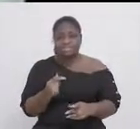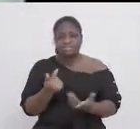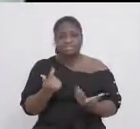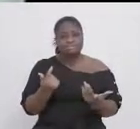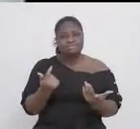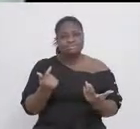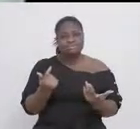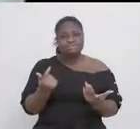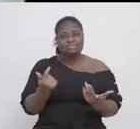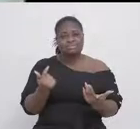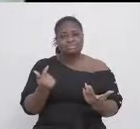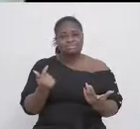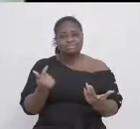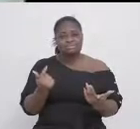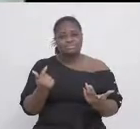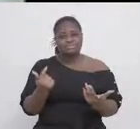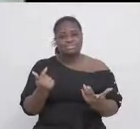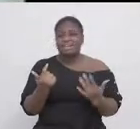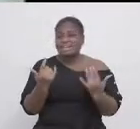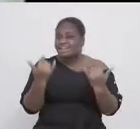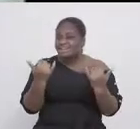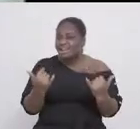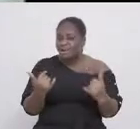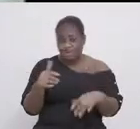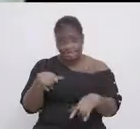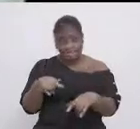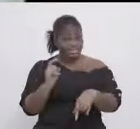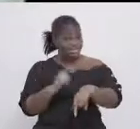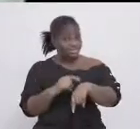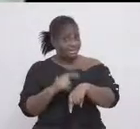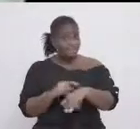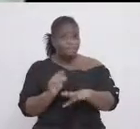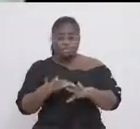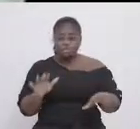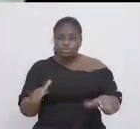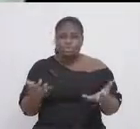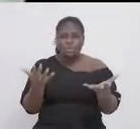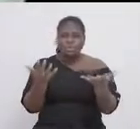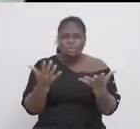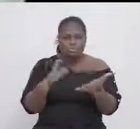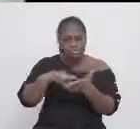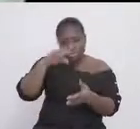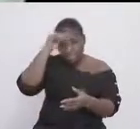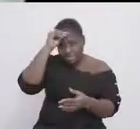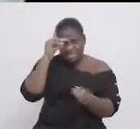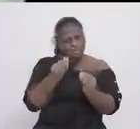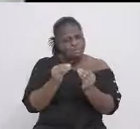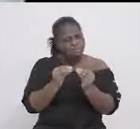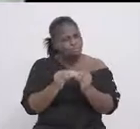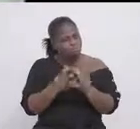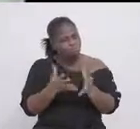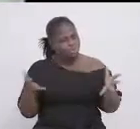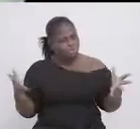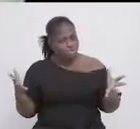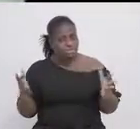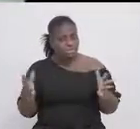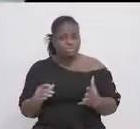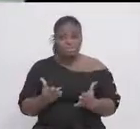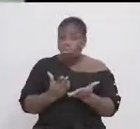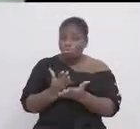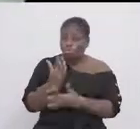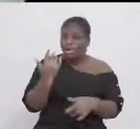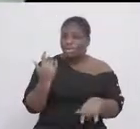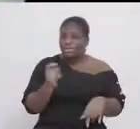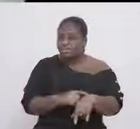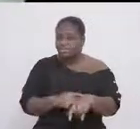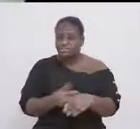problem-solving skills. It's and now in this age, children want to learn fun things, and it's the right time